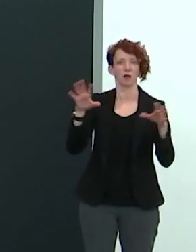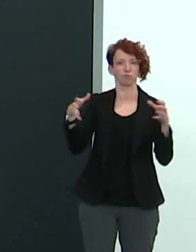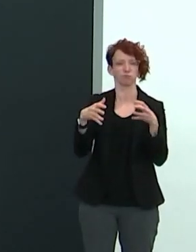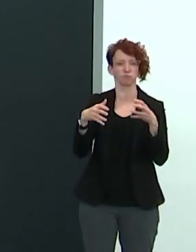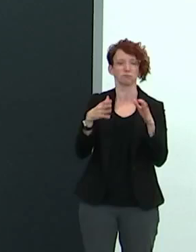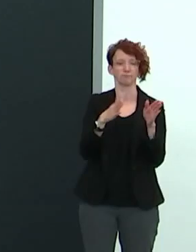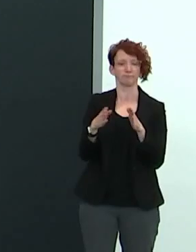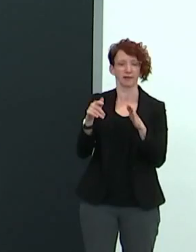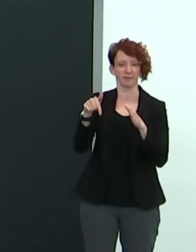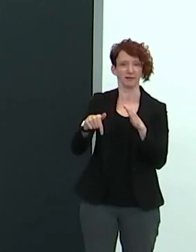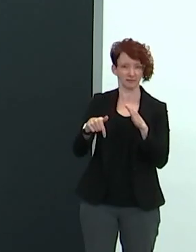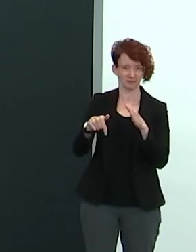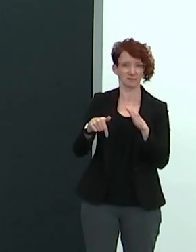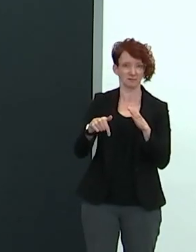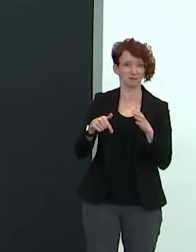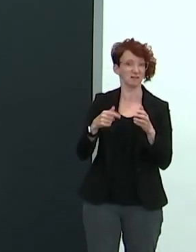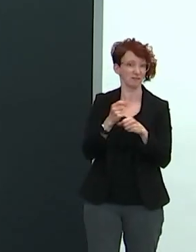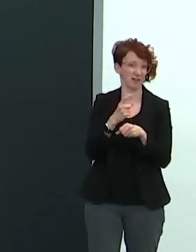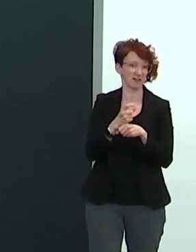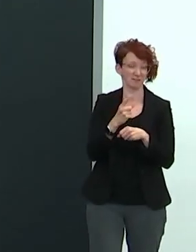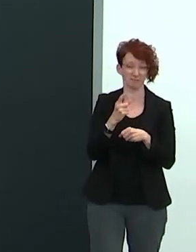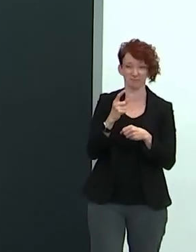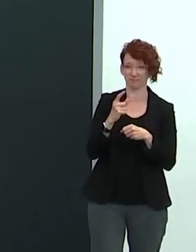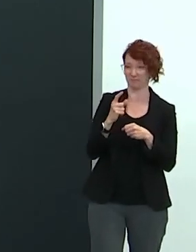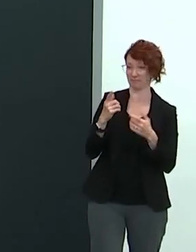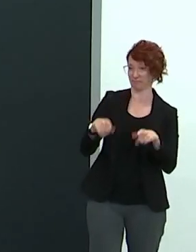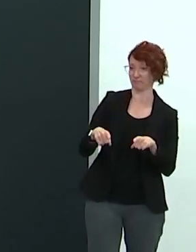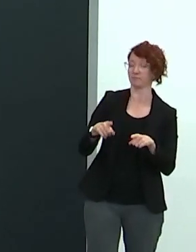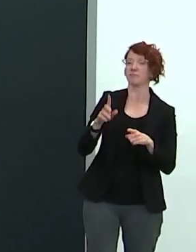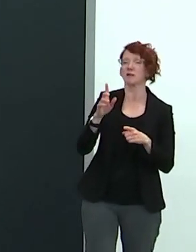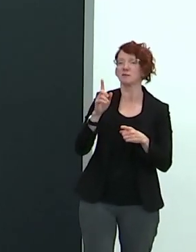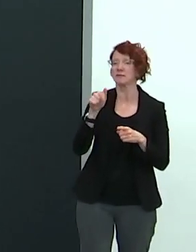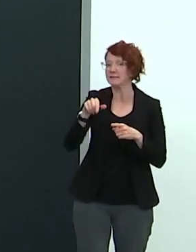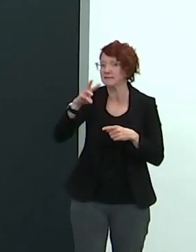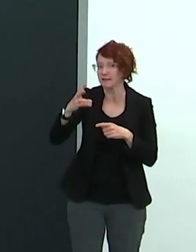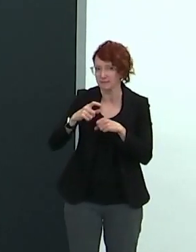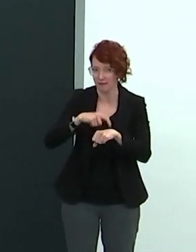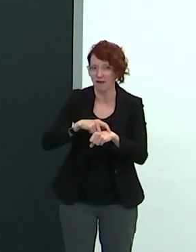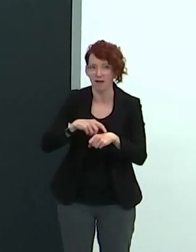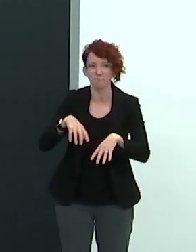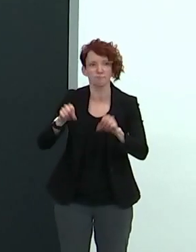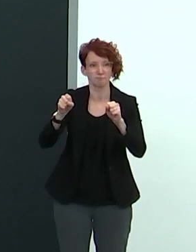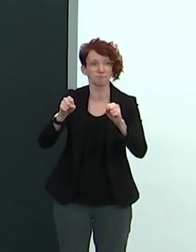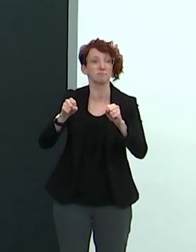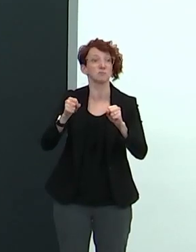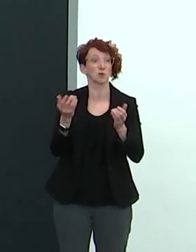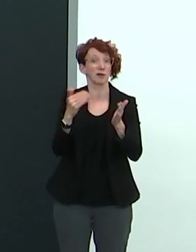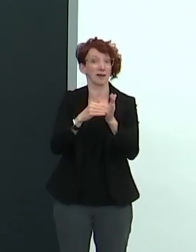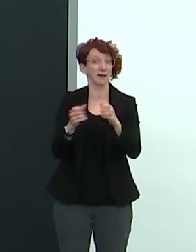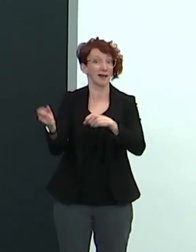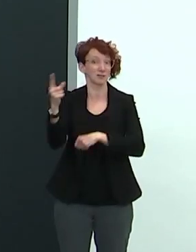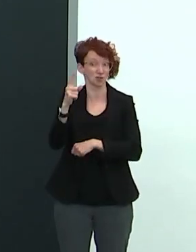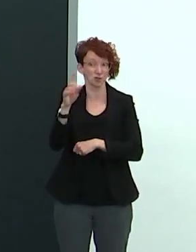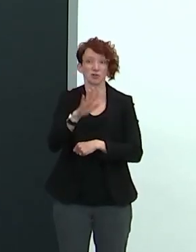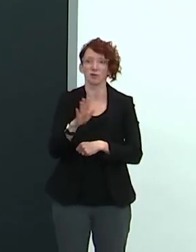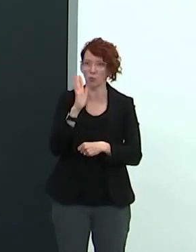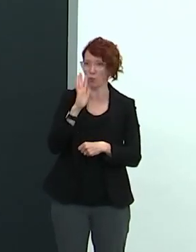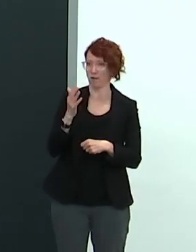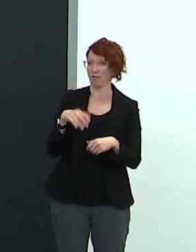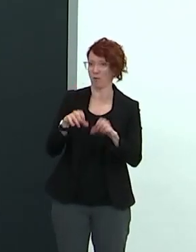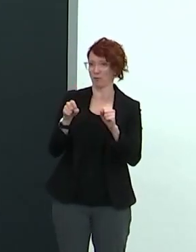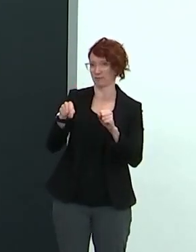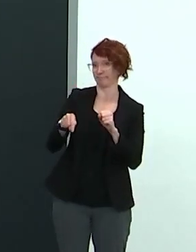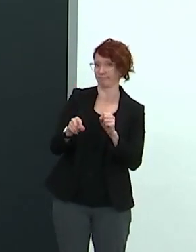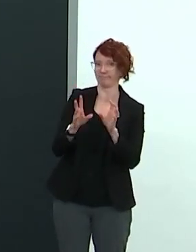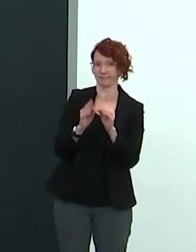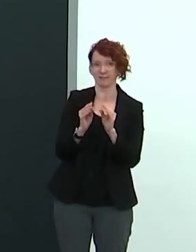And this is our 6th annual event. So in the next couple of years, watch again this time of year, we'll have another topic and another set of